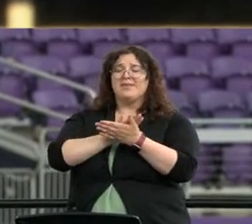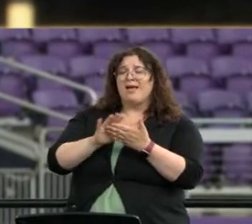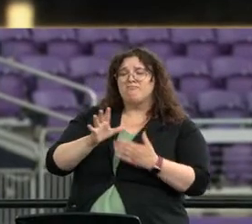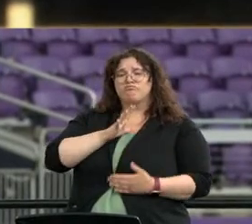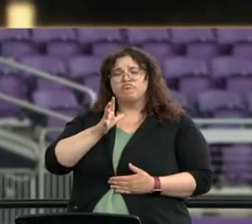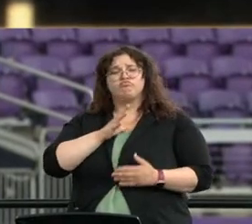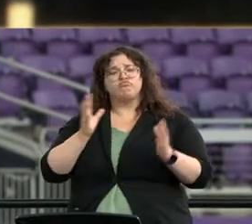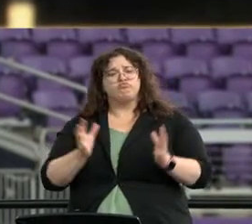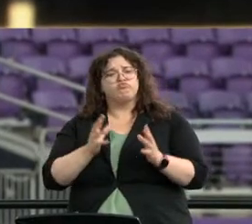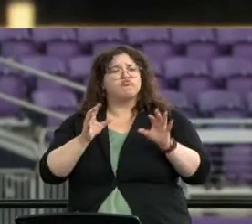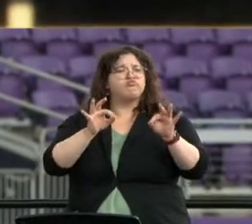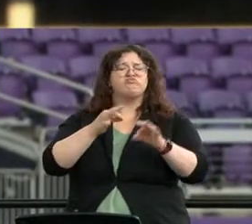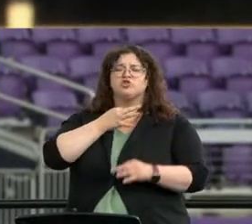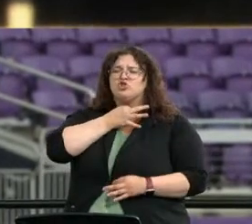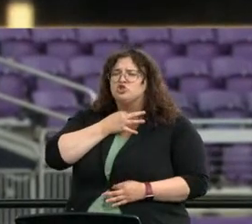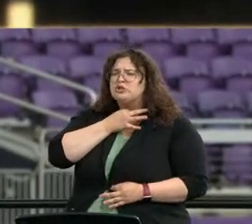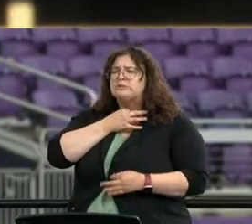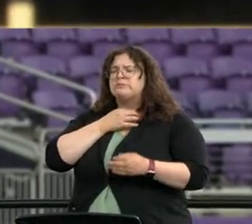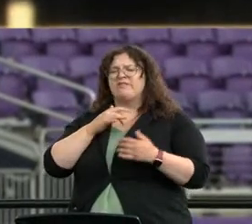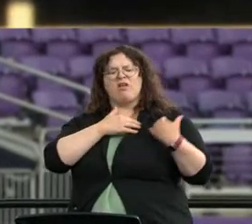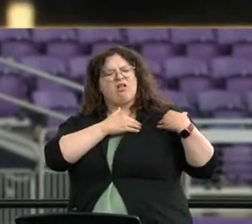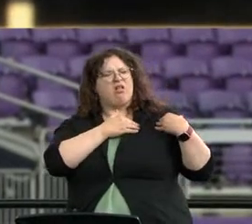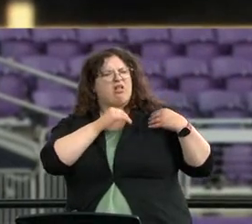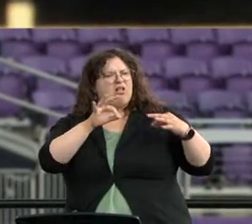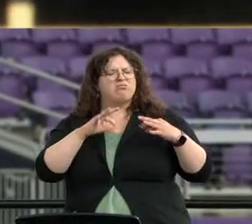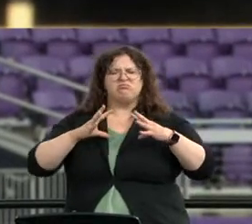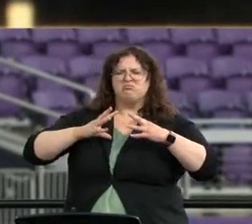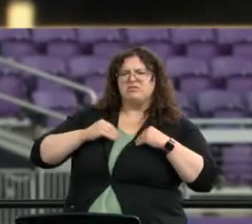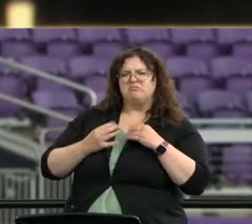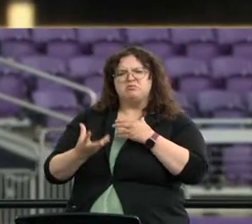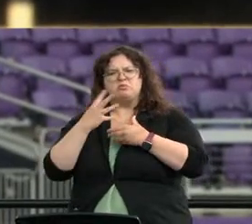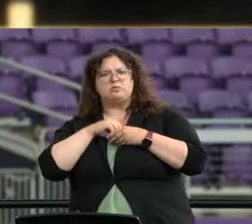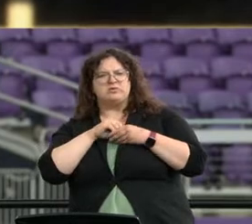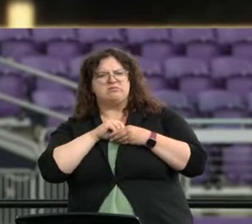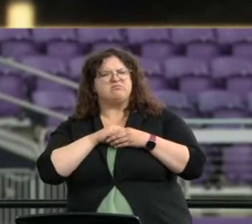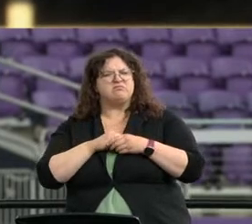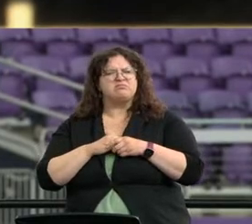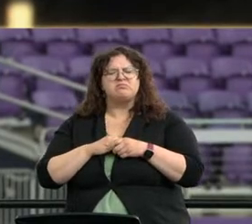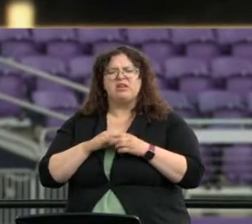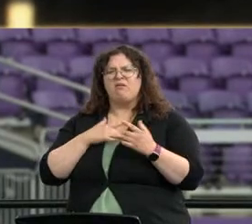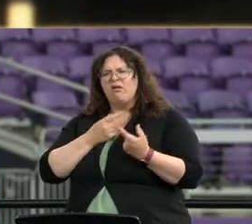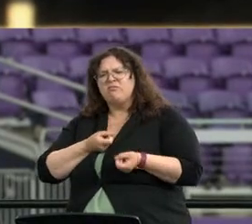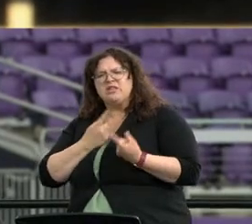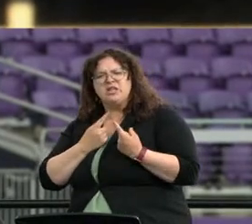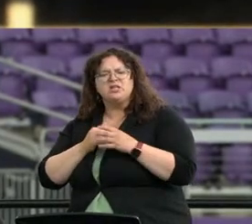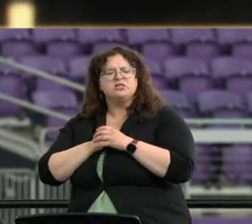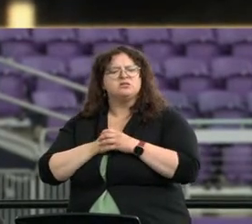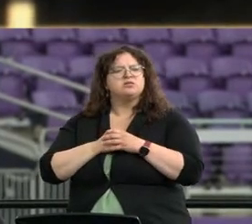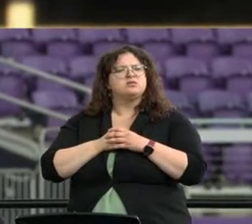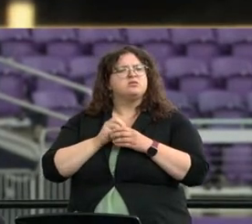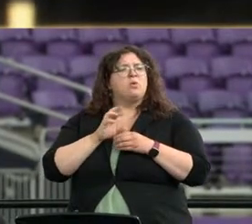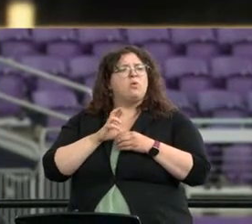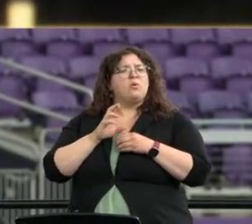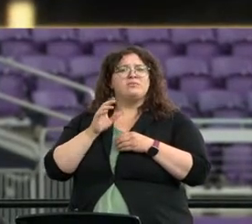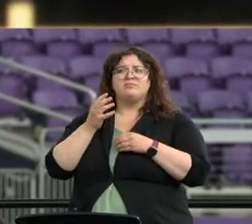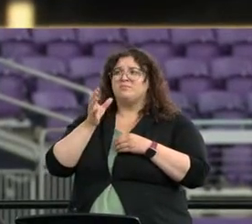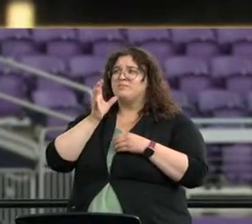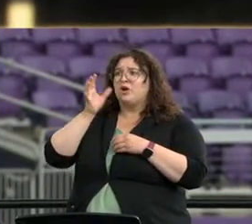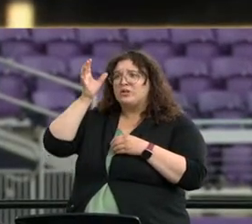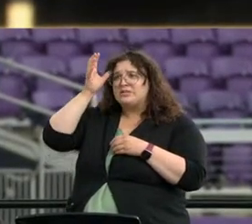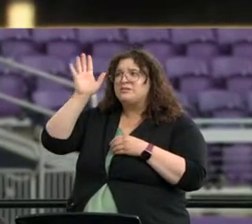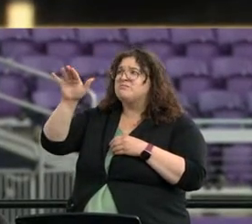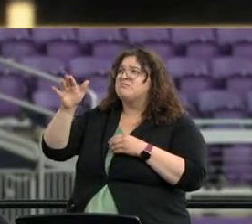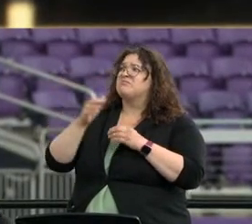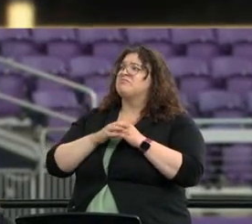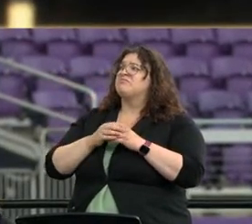encouraging, curious, accountable, accepting, inclusive, empathetic, or simply giving your parent or one day